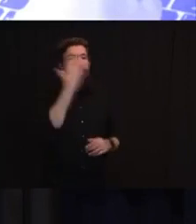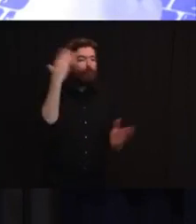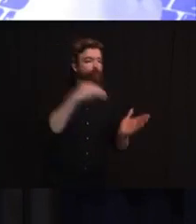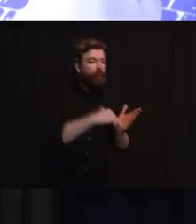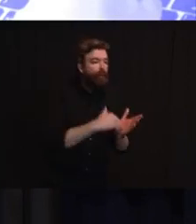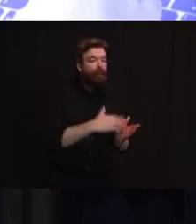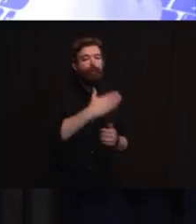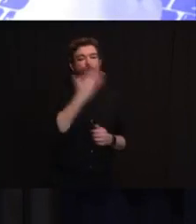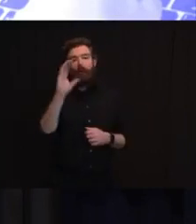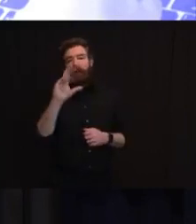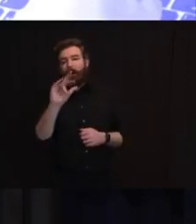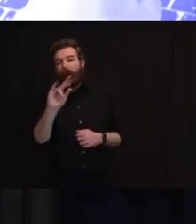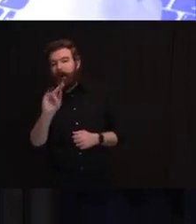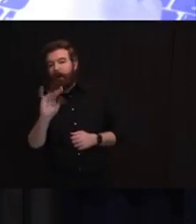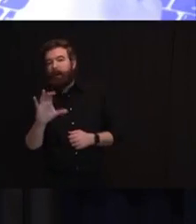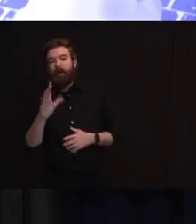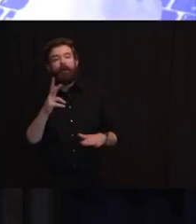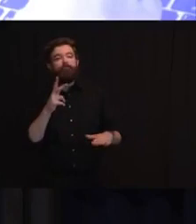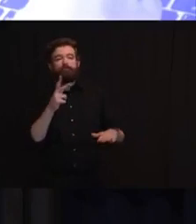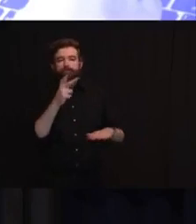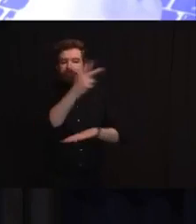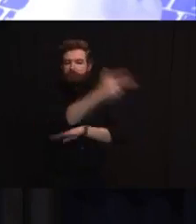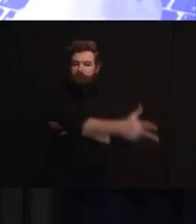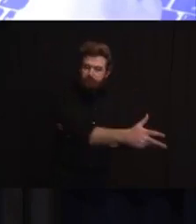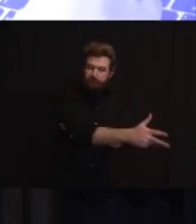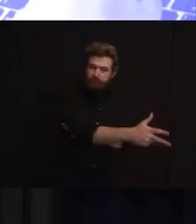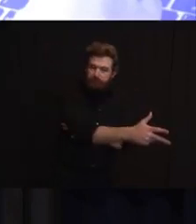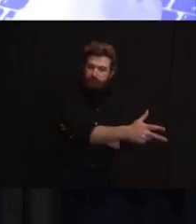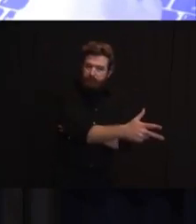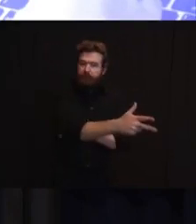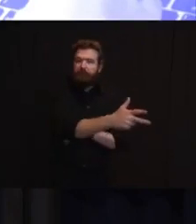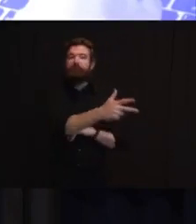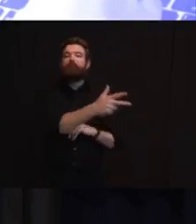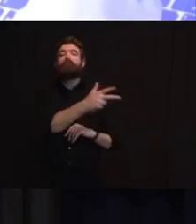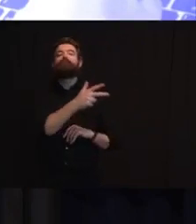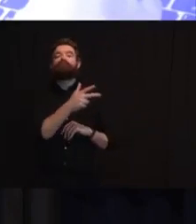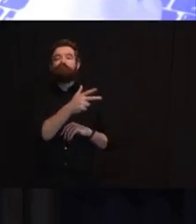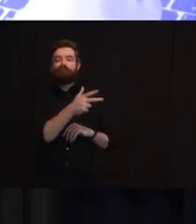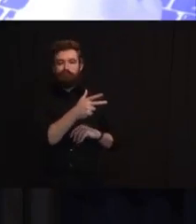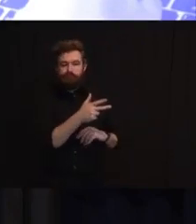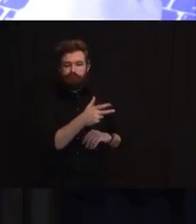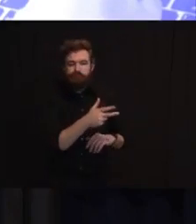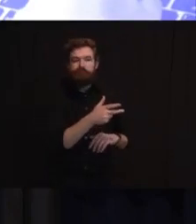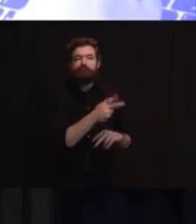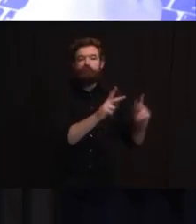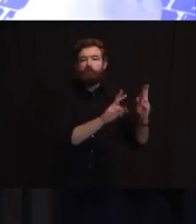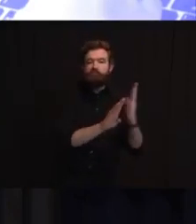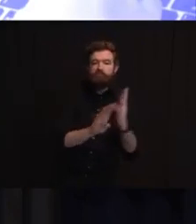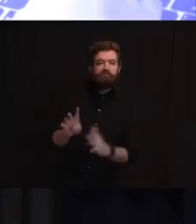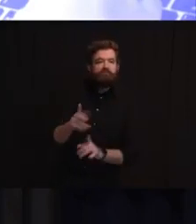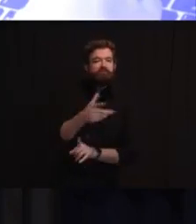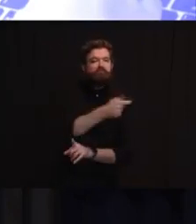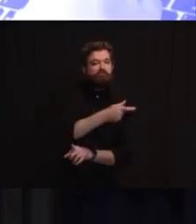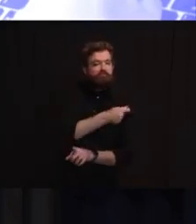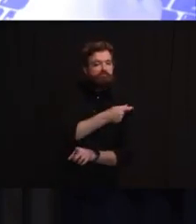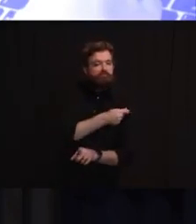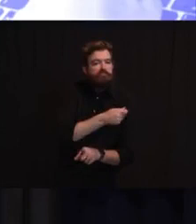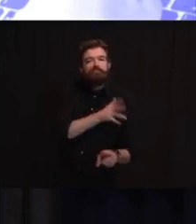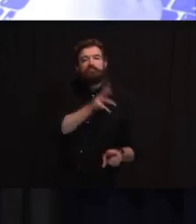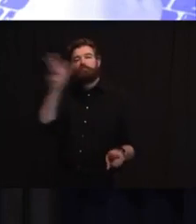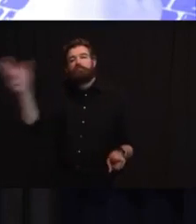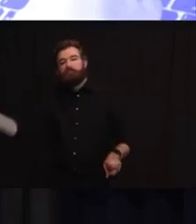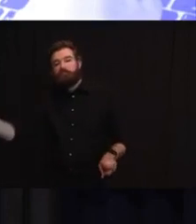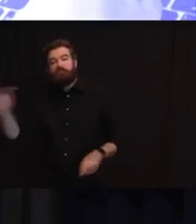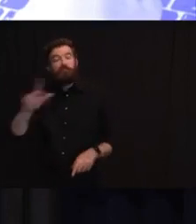education, but also vaccinations. So that plan will be rolled out as soon as we have enough vaccines to move